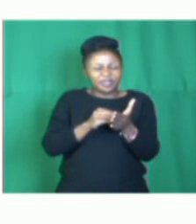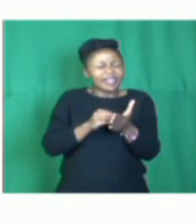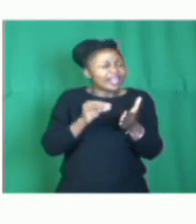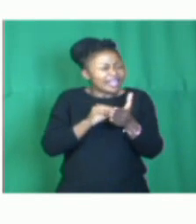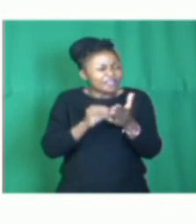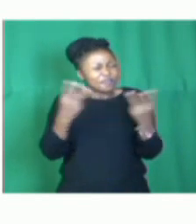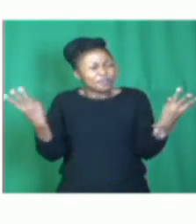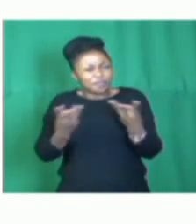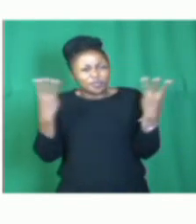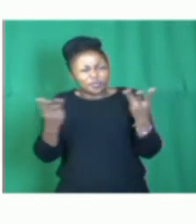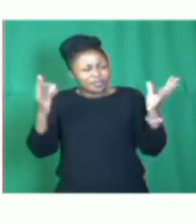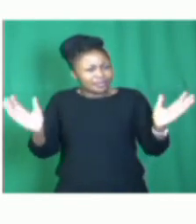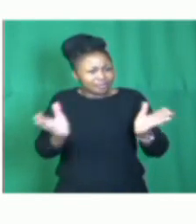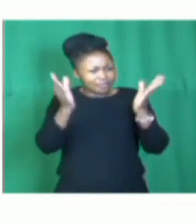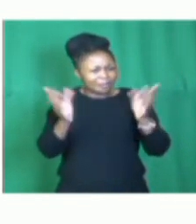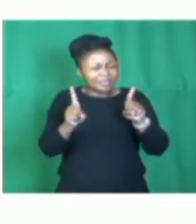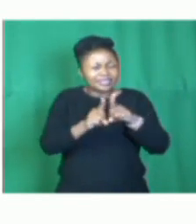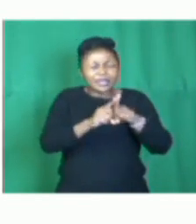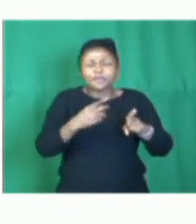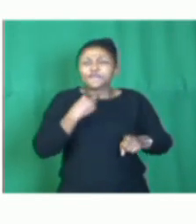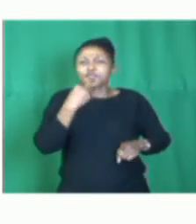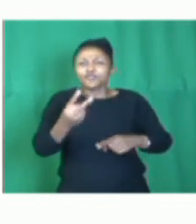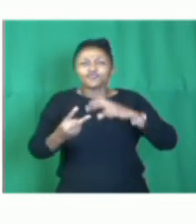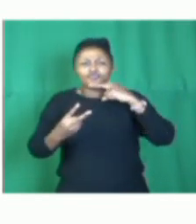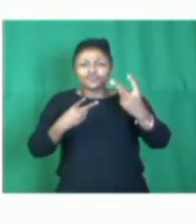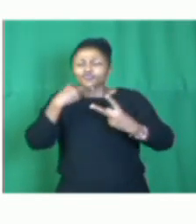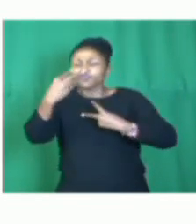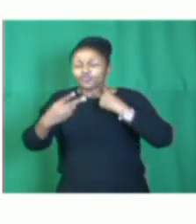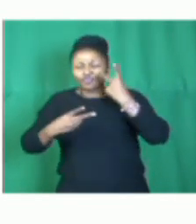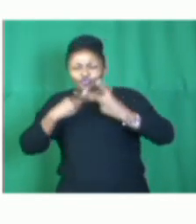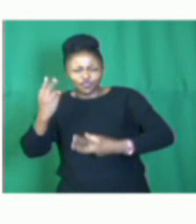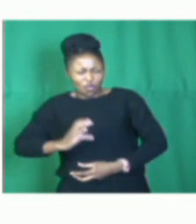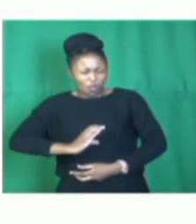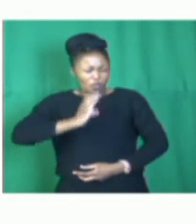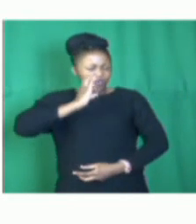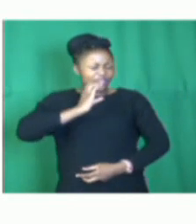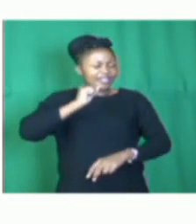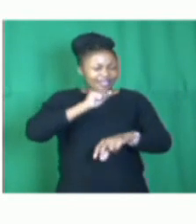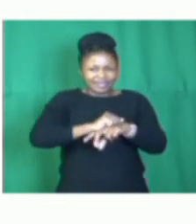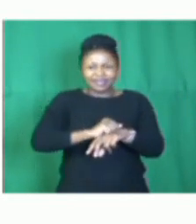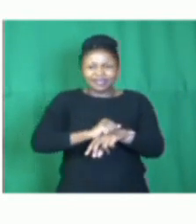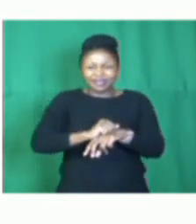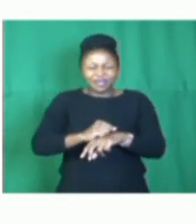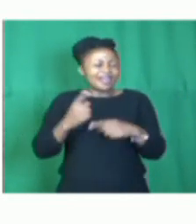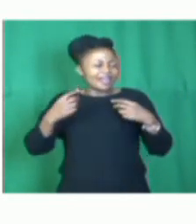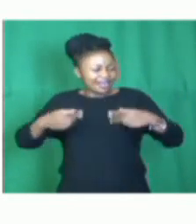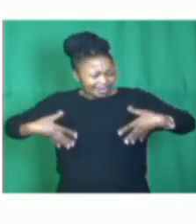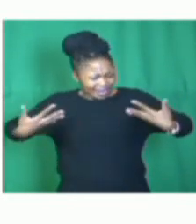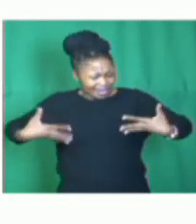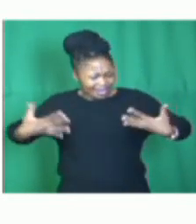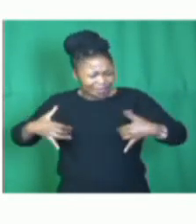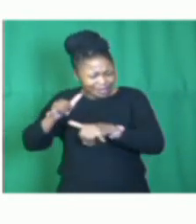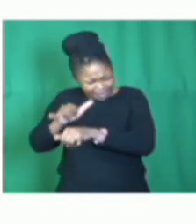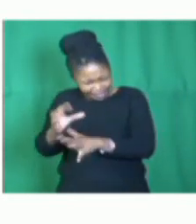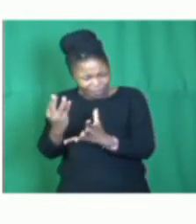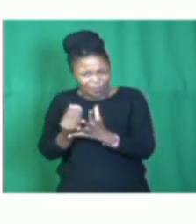inspiring, and a highly vocal woman who is a force to be reckoned with. Let us now look